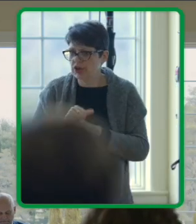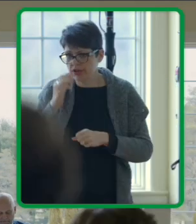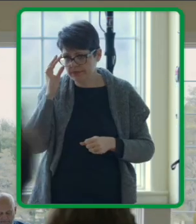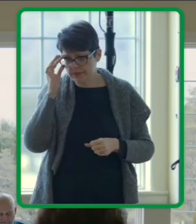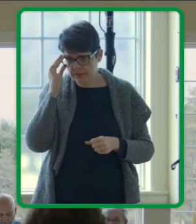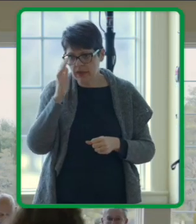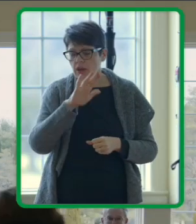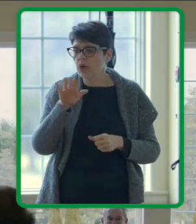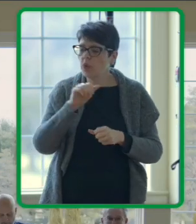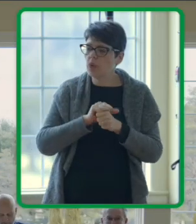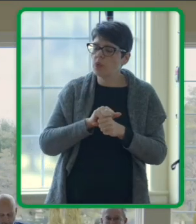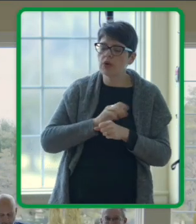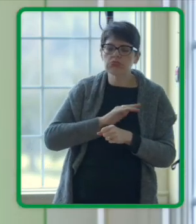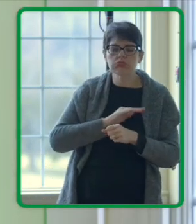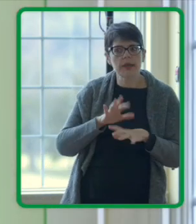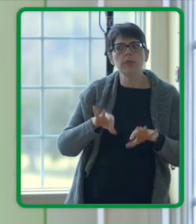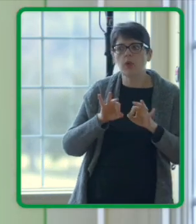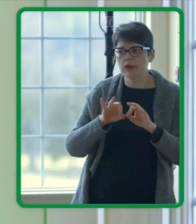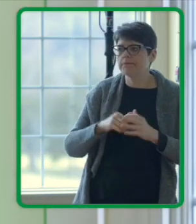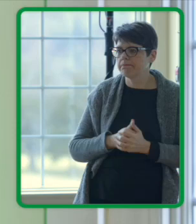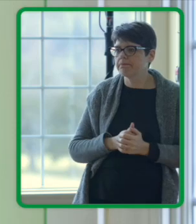The work you do is very important.